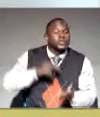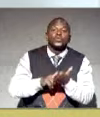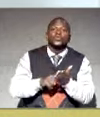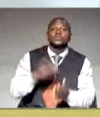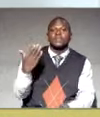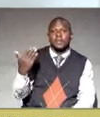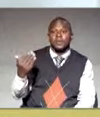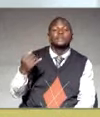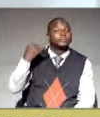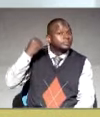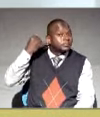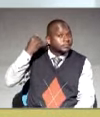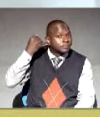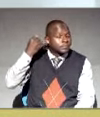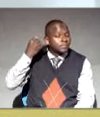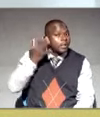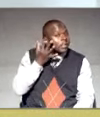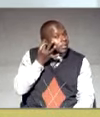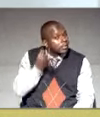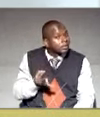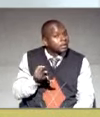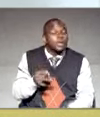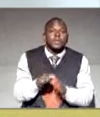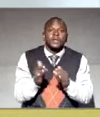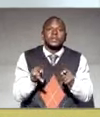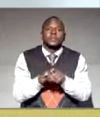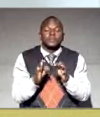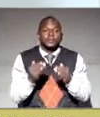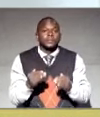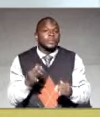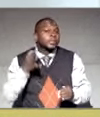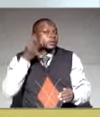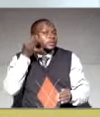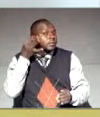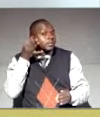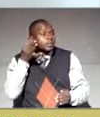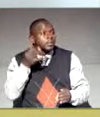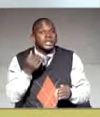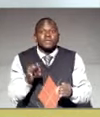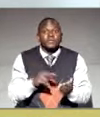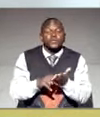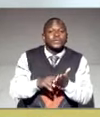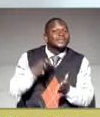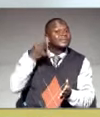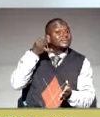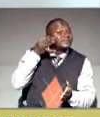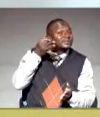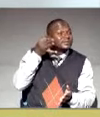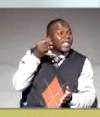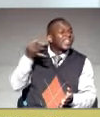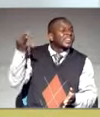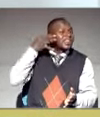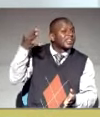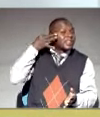to clean out what has reached the outside. There is no need to use those earbuds. When we use earbuds, they actually push back the